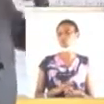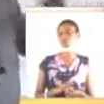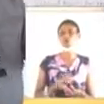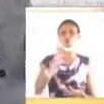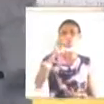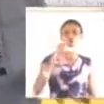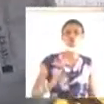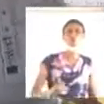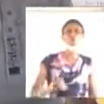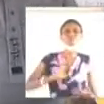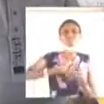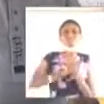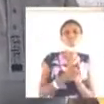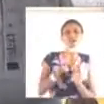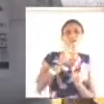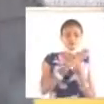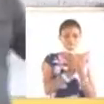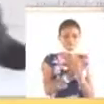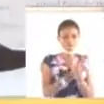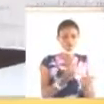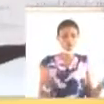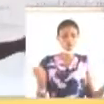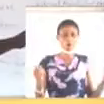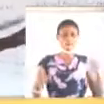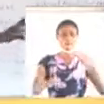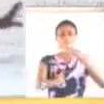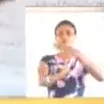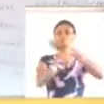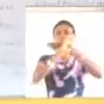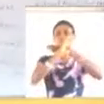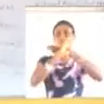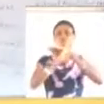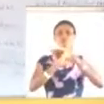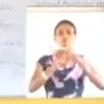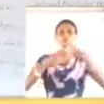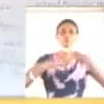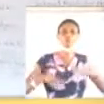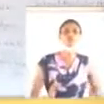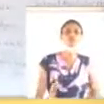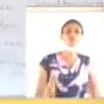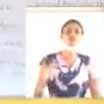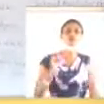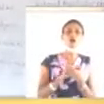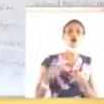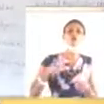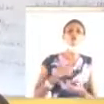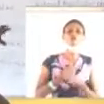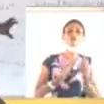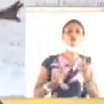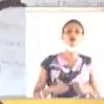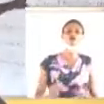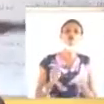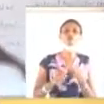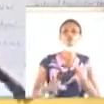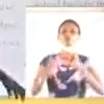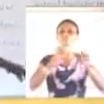drug will not be there. So these are the few preventing measures we try